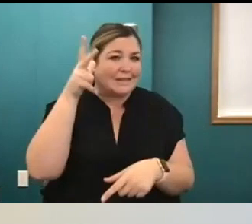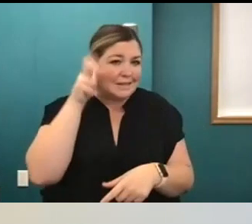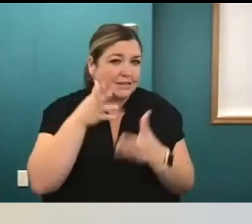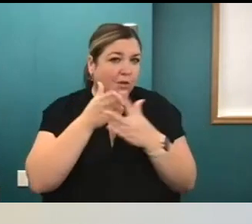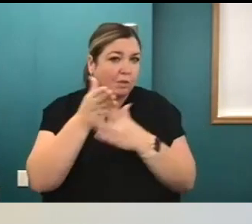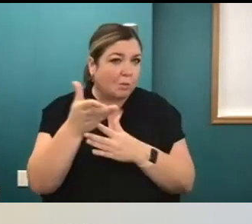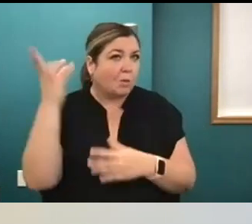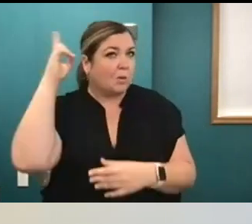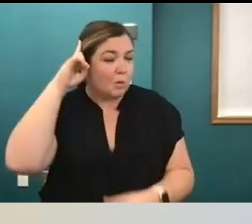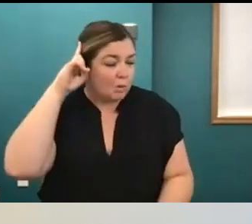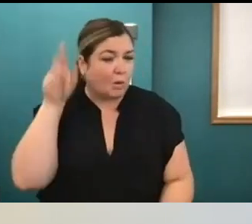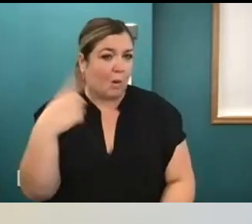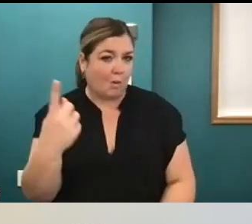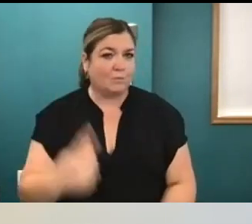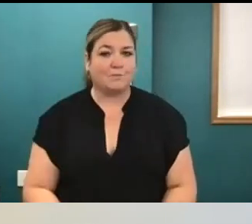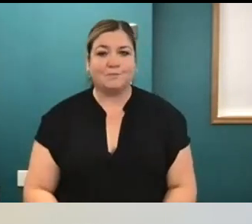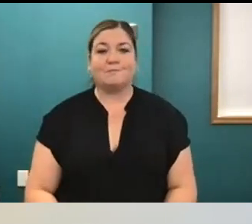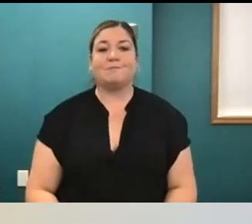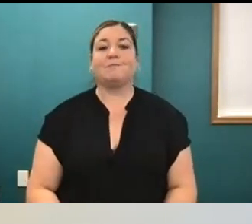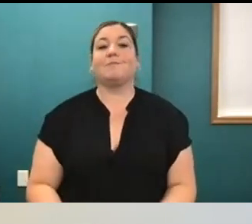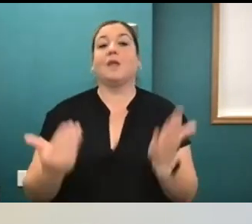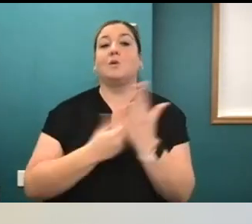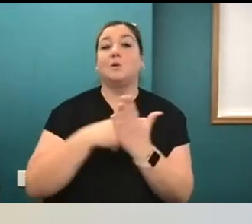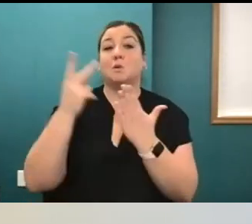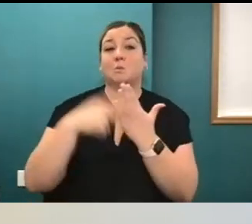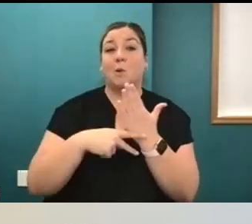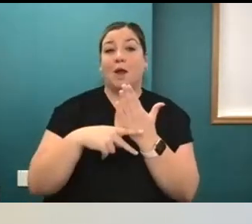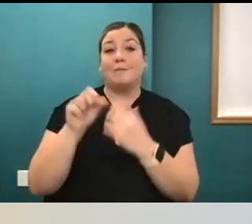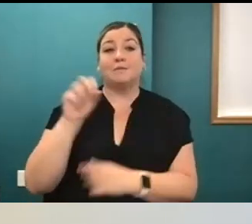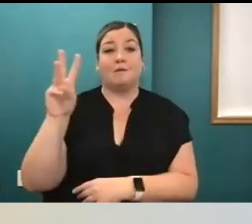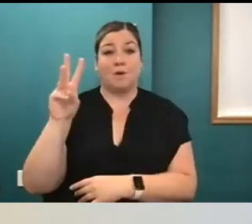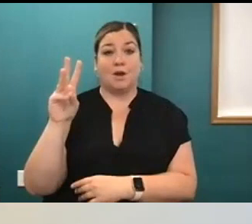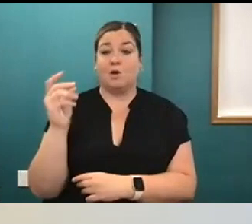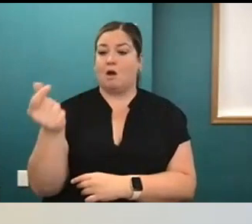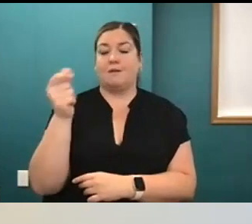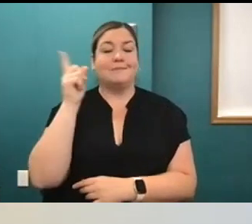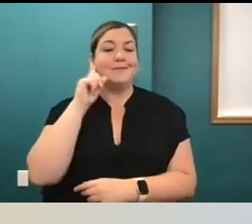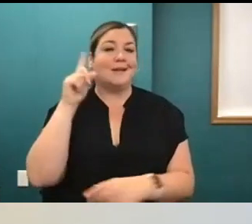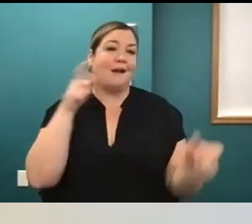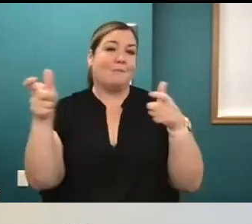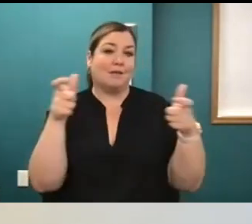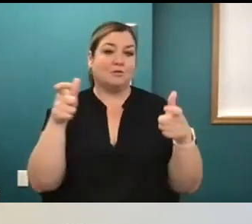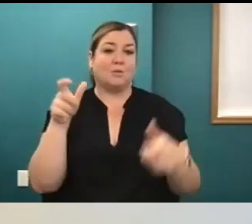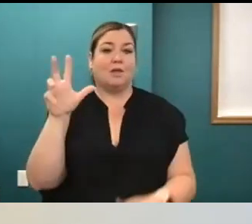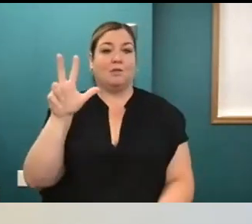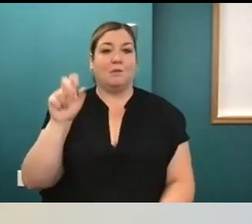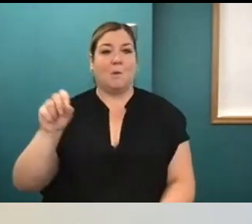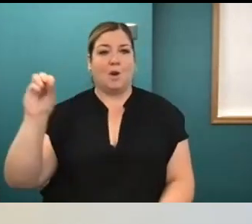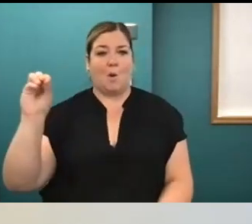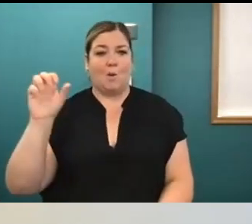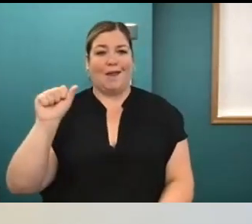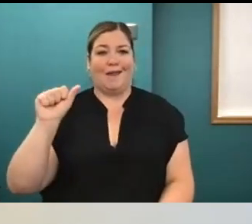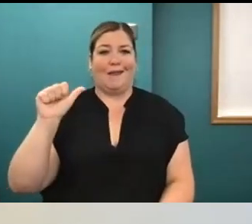alone. Our new programming software, which is Automatic Sound Management 3.0, it does include a